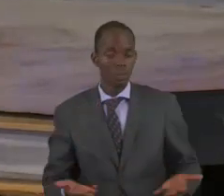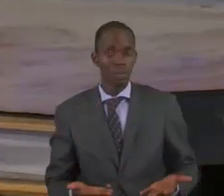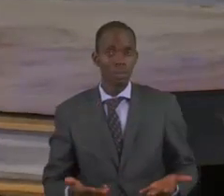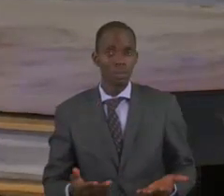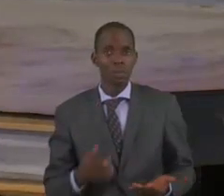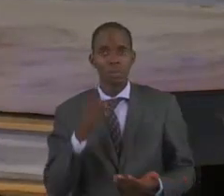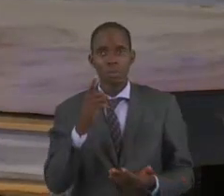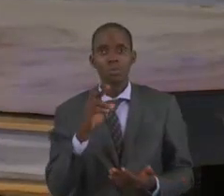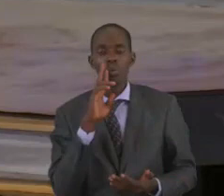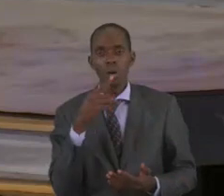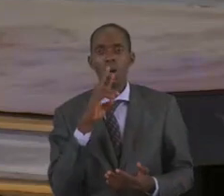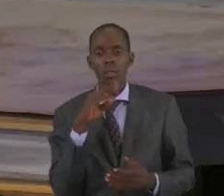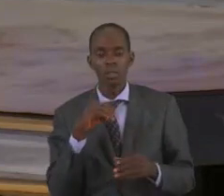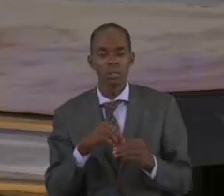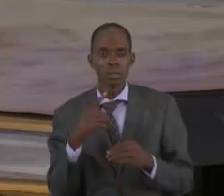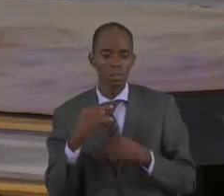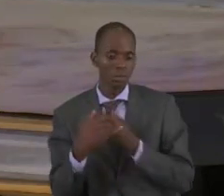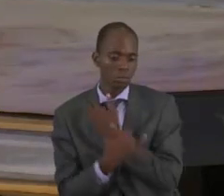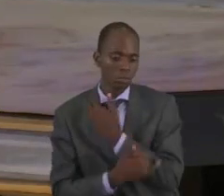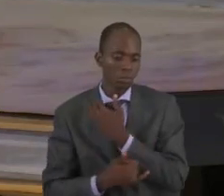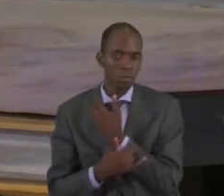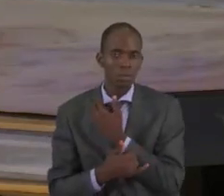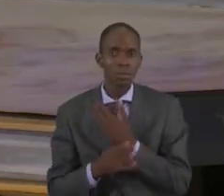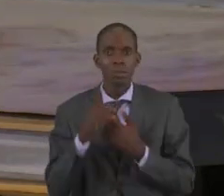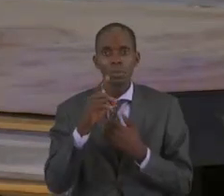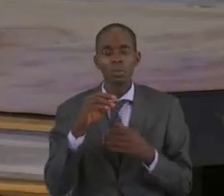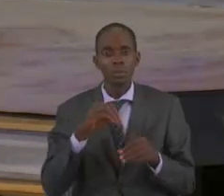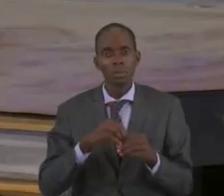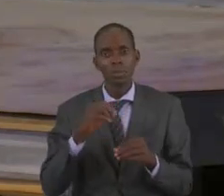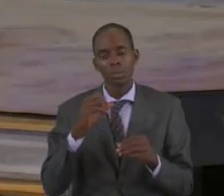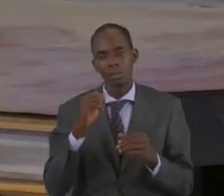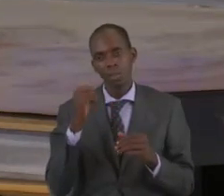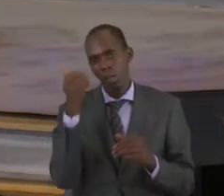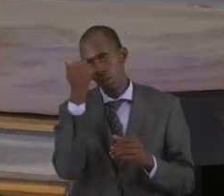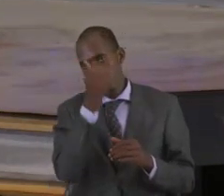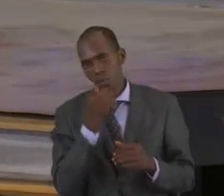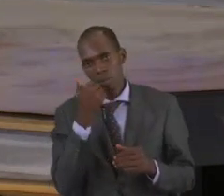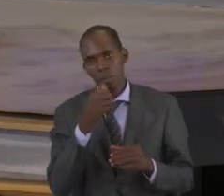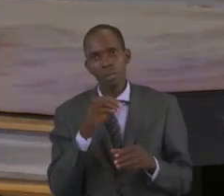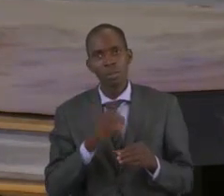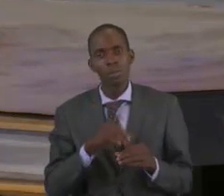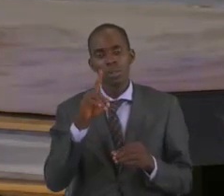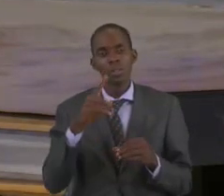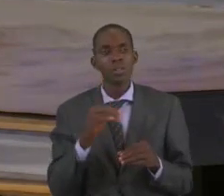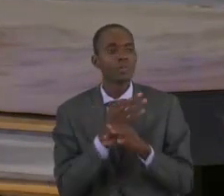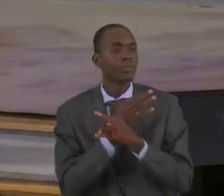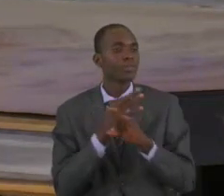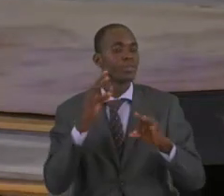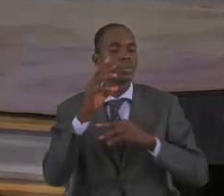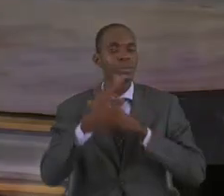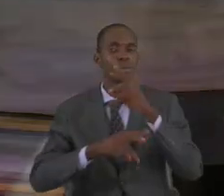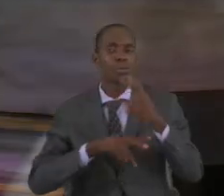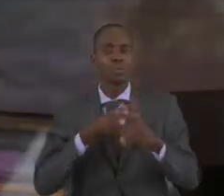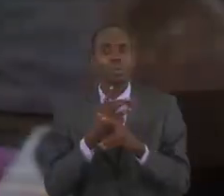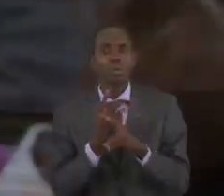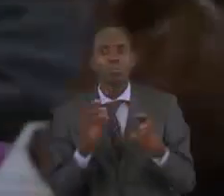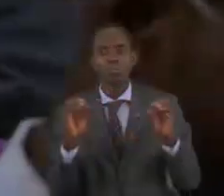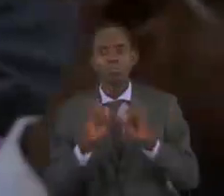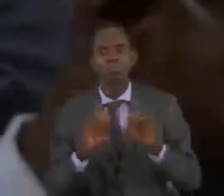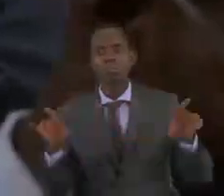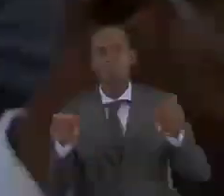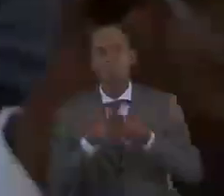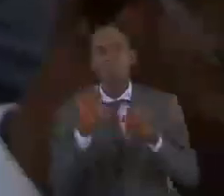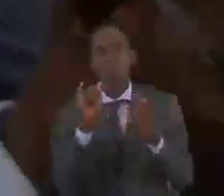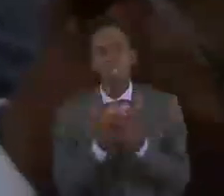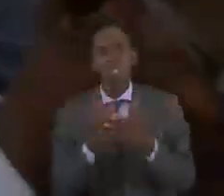us who are in the country, those of us in Africa, those of us in the free world, nothing like that